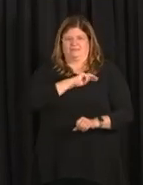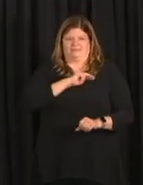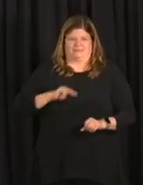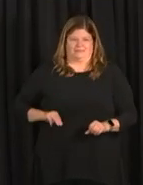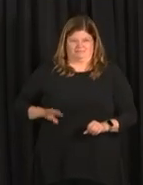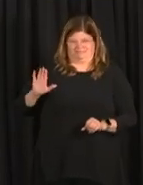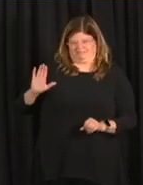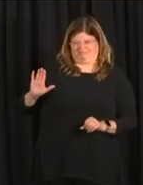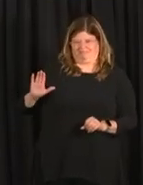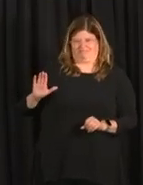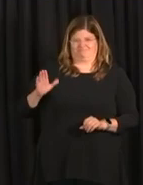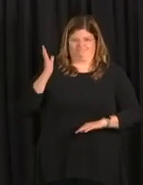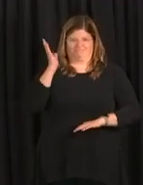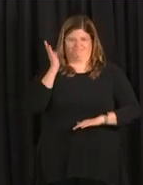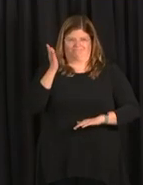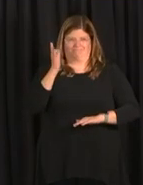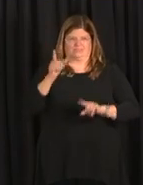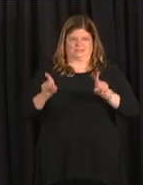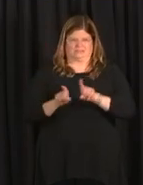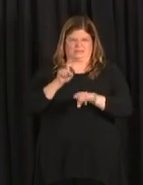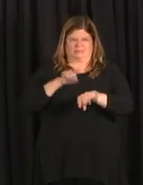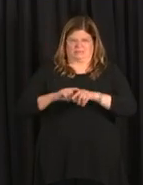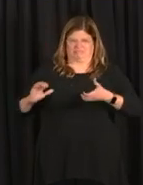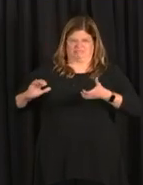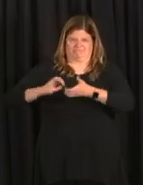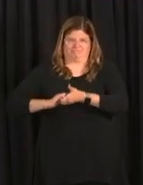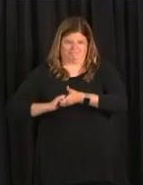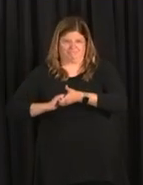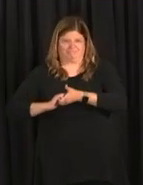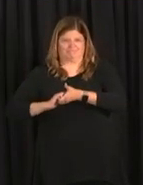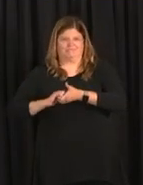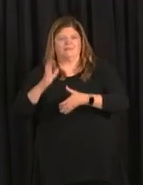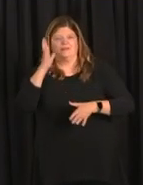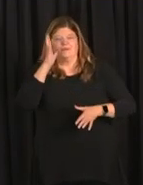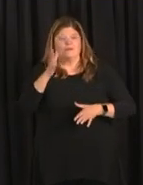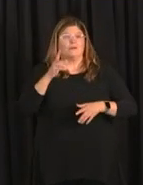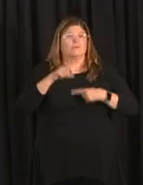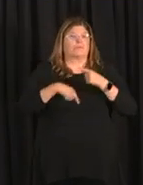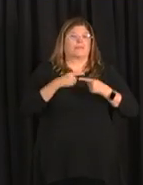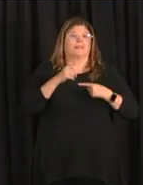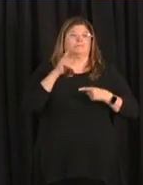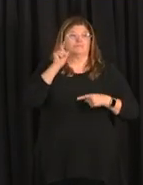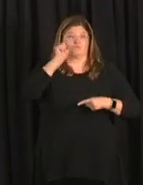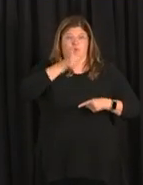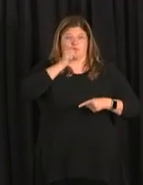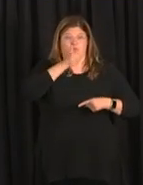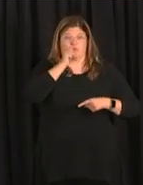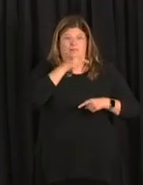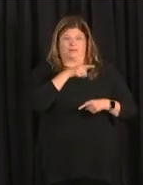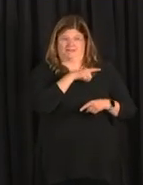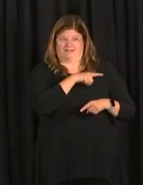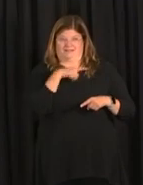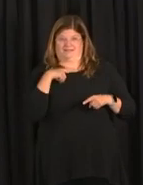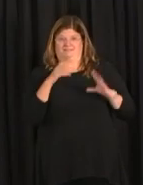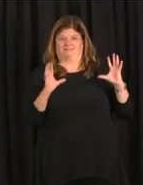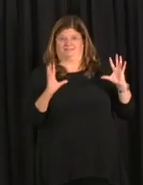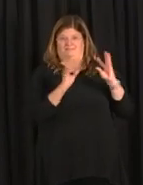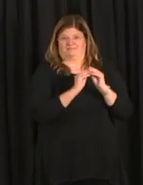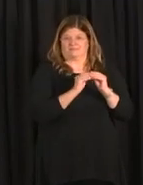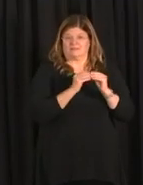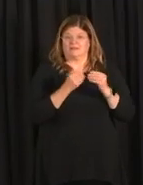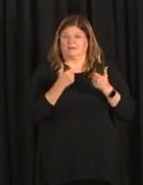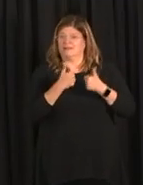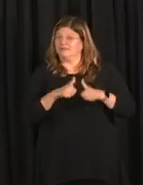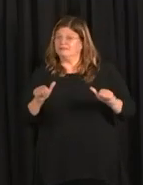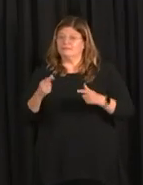press. So that's what I'm going to do, is talk about tomorrow's legislative meeting, take questions if there are